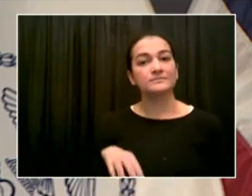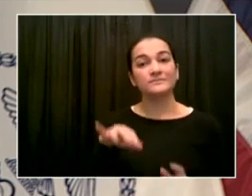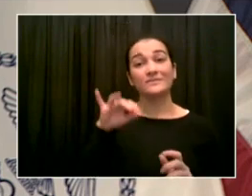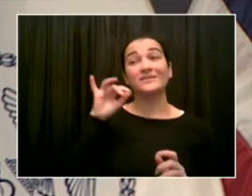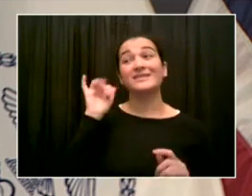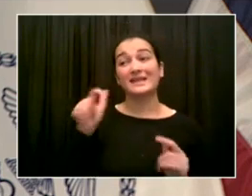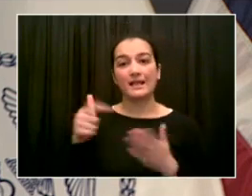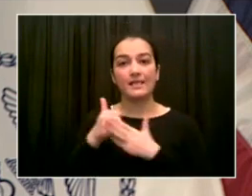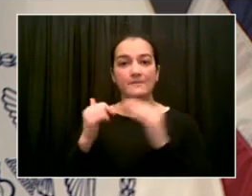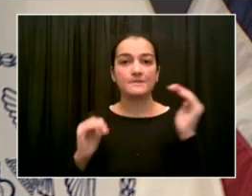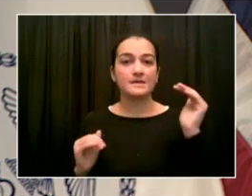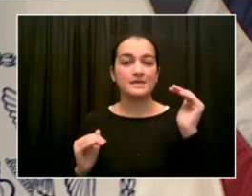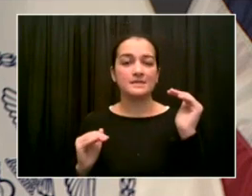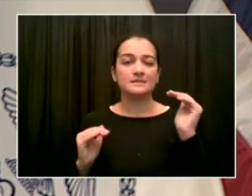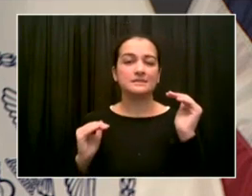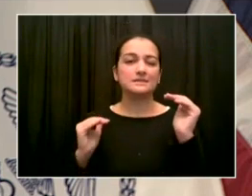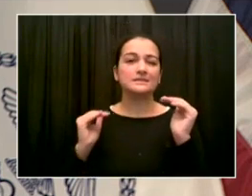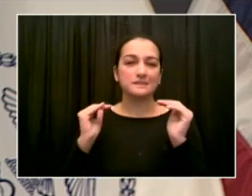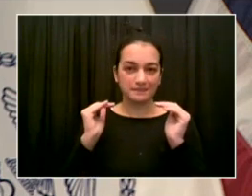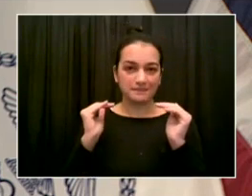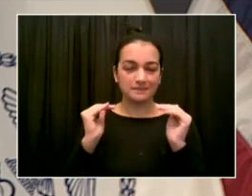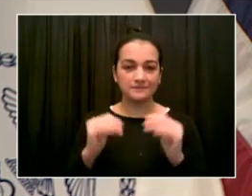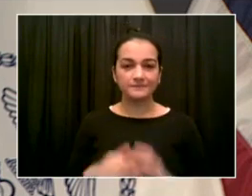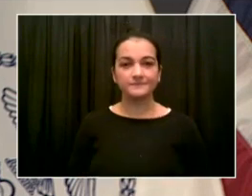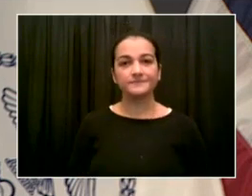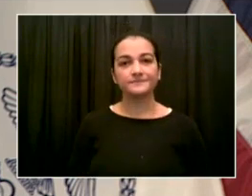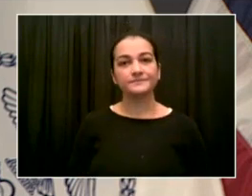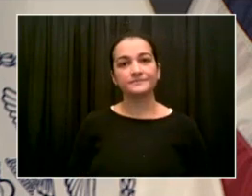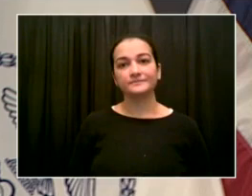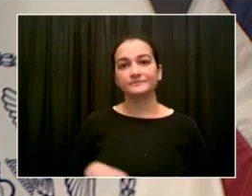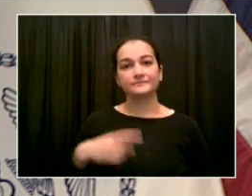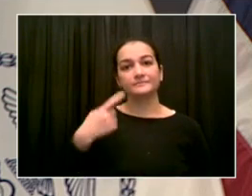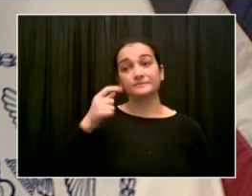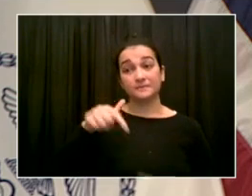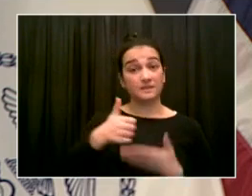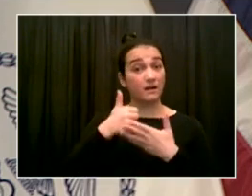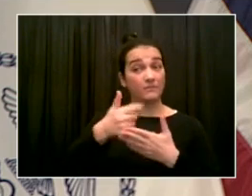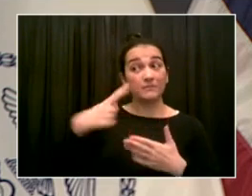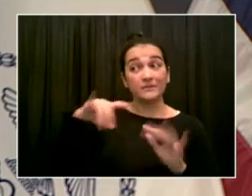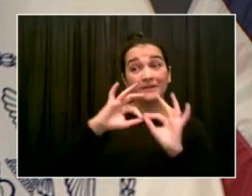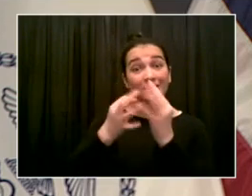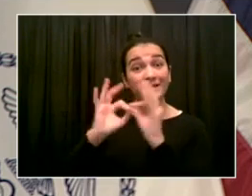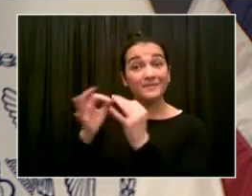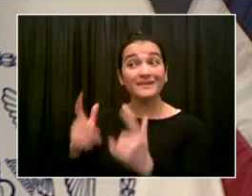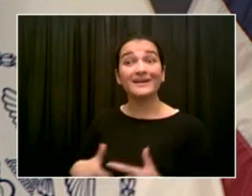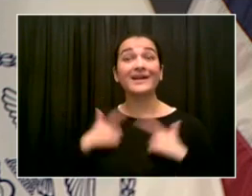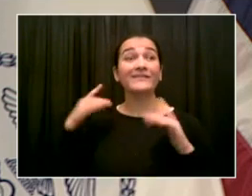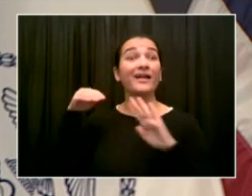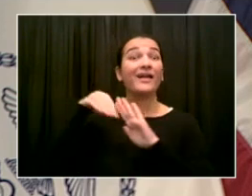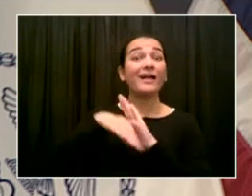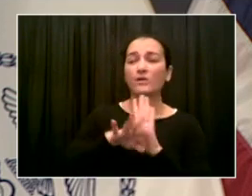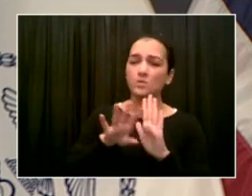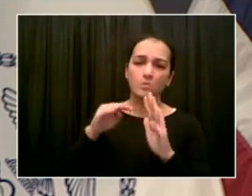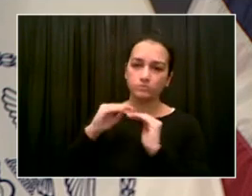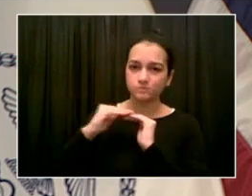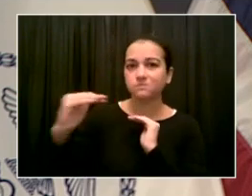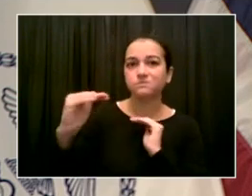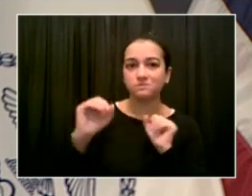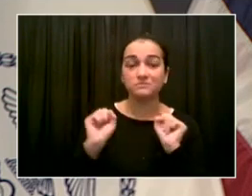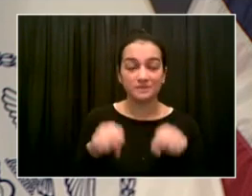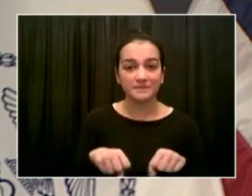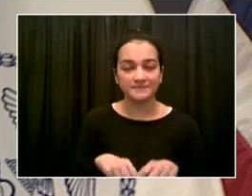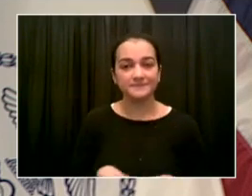So I'm very, very proud of that. Obviously, for all of us as New Yorkers, our fight against COVID has been heroic. I want to commend all